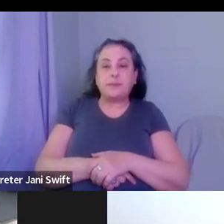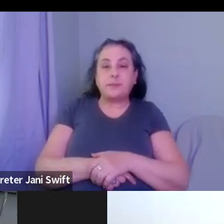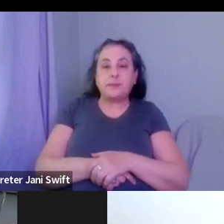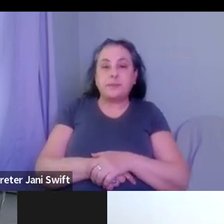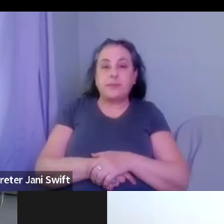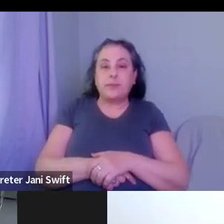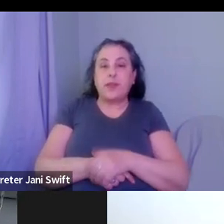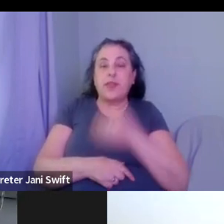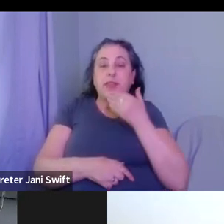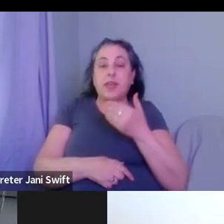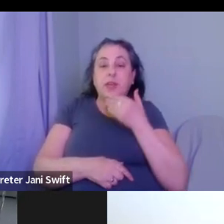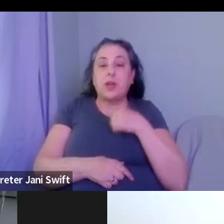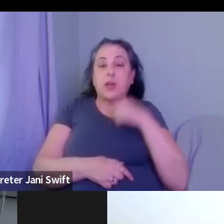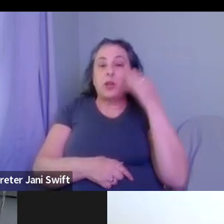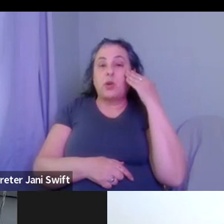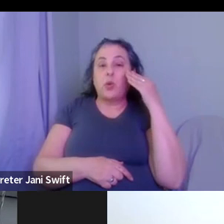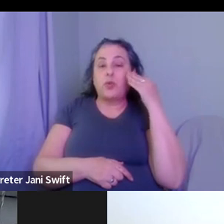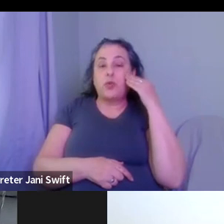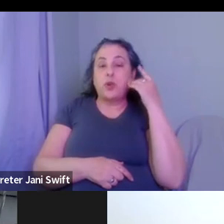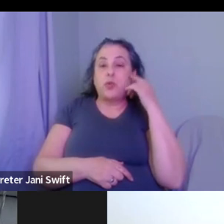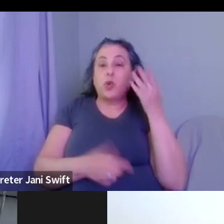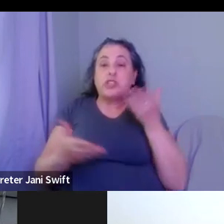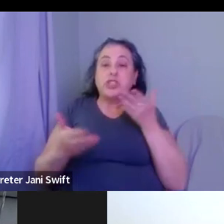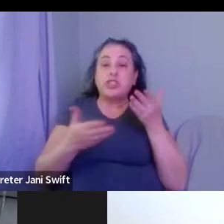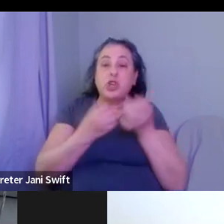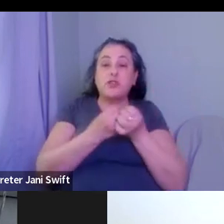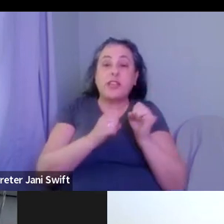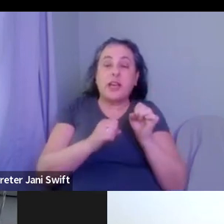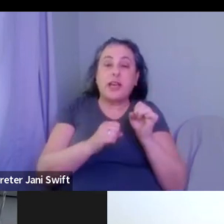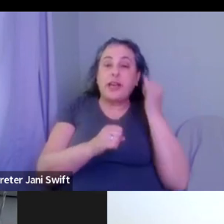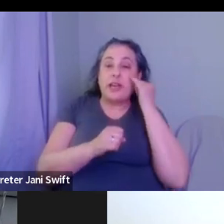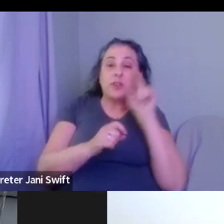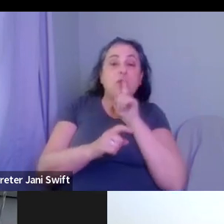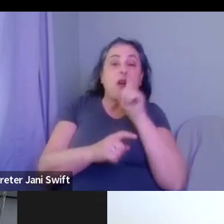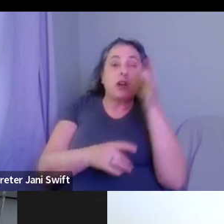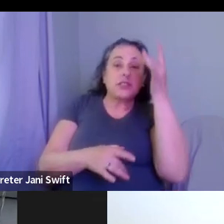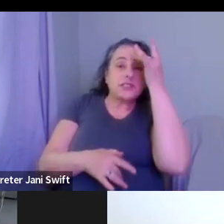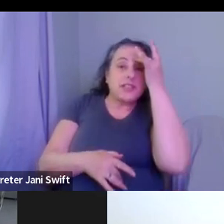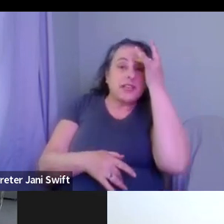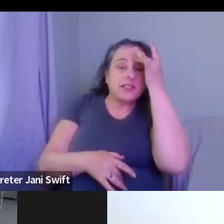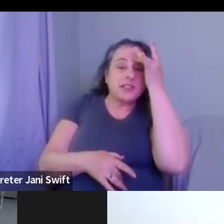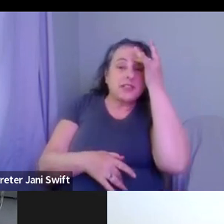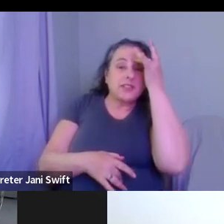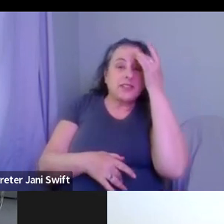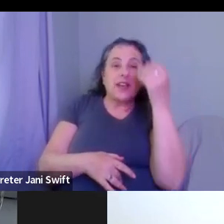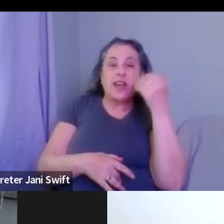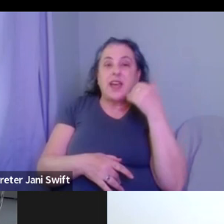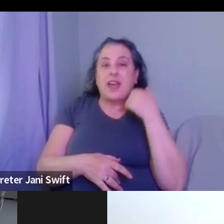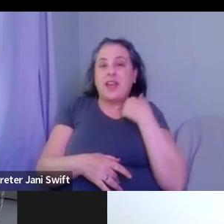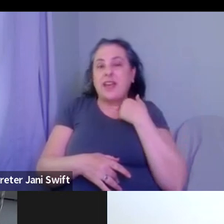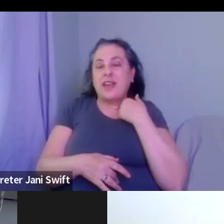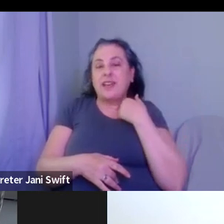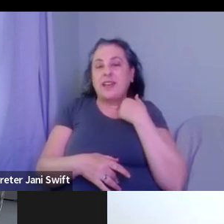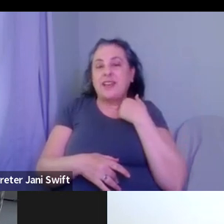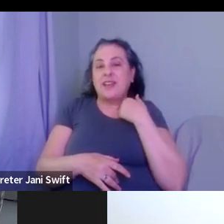Yeah, thank you. Because I know for ServSafe, they tell you if you're sick or have like